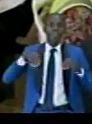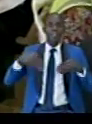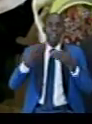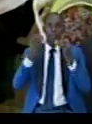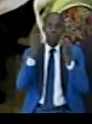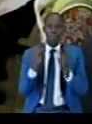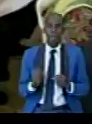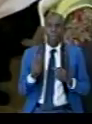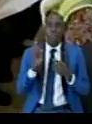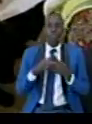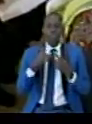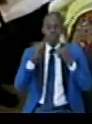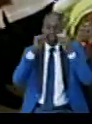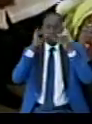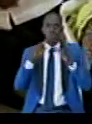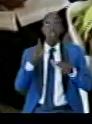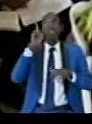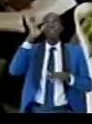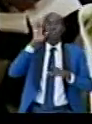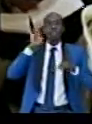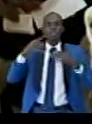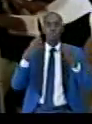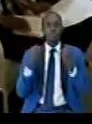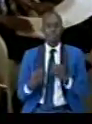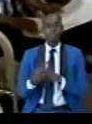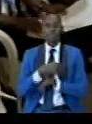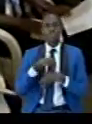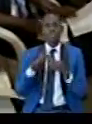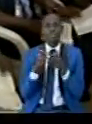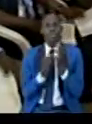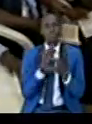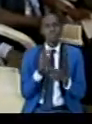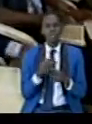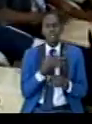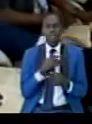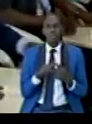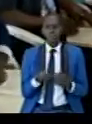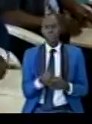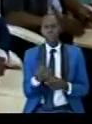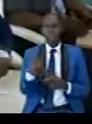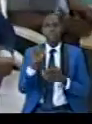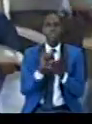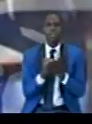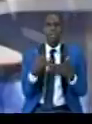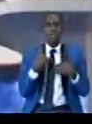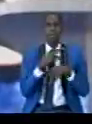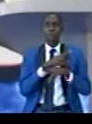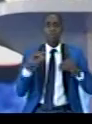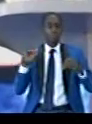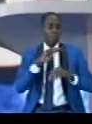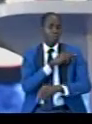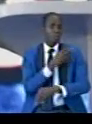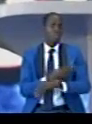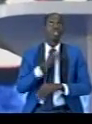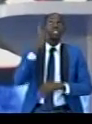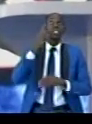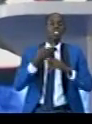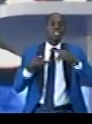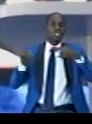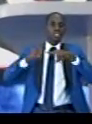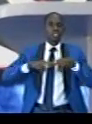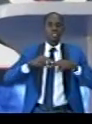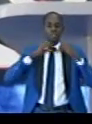faint. He'll give you power today. And to them that have no might, he increases strength. He will increase